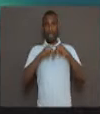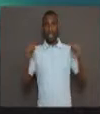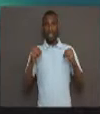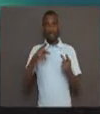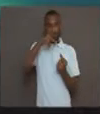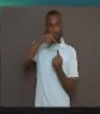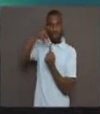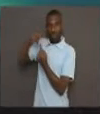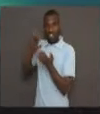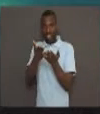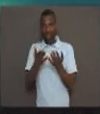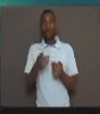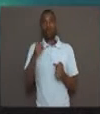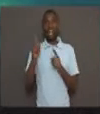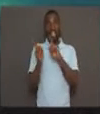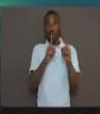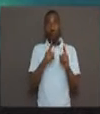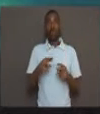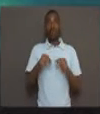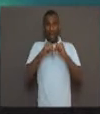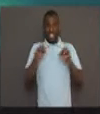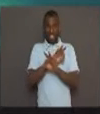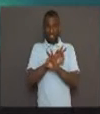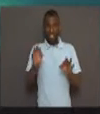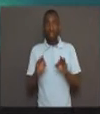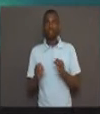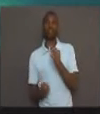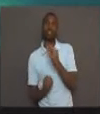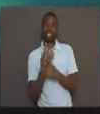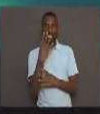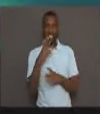to generate a magnetic field.